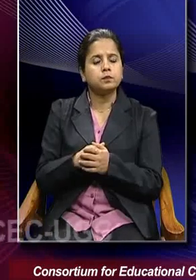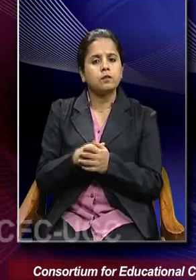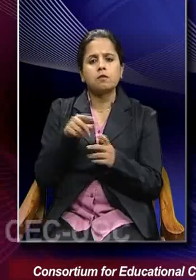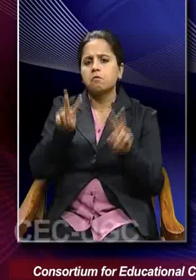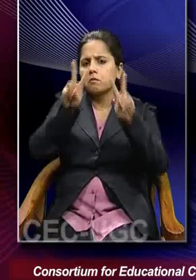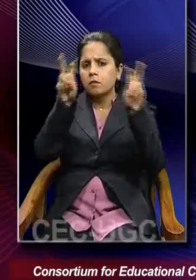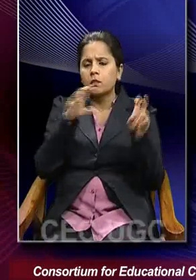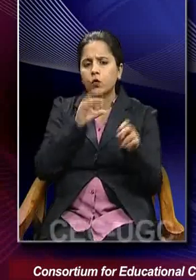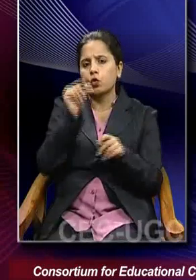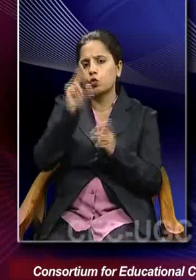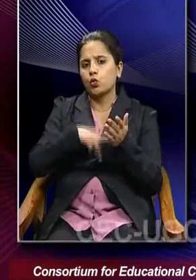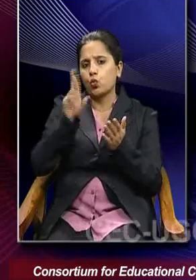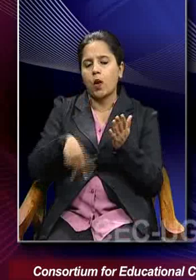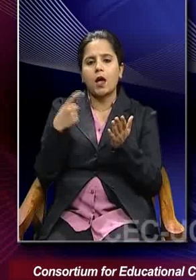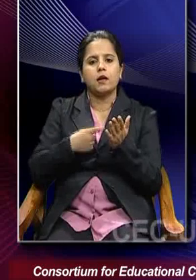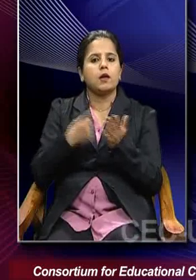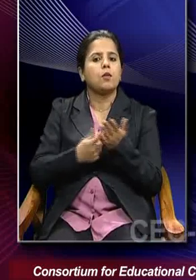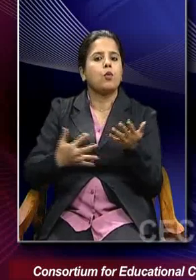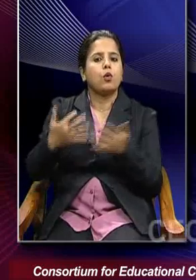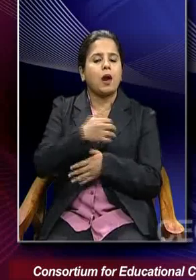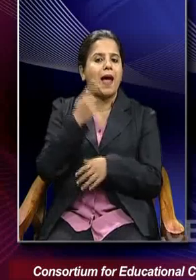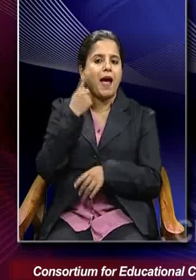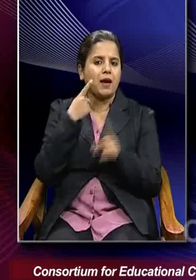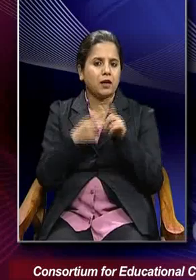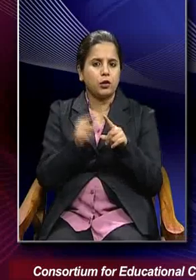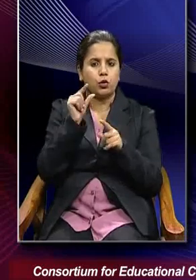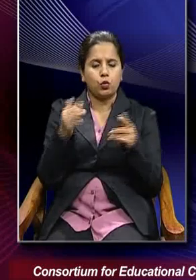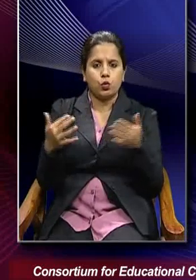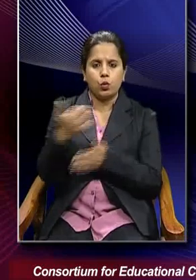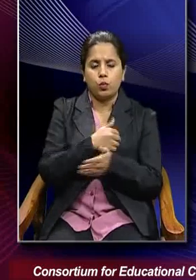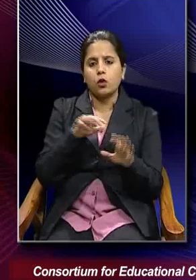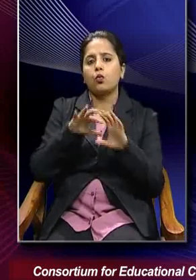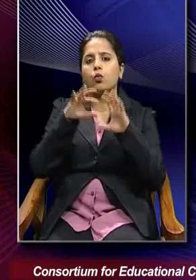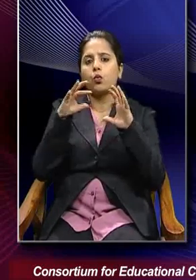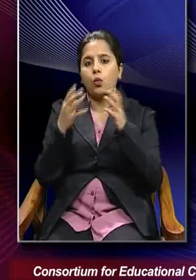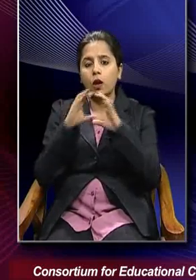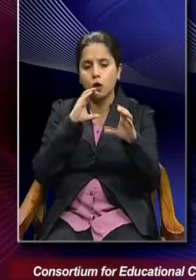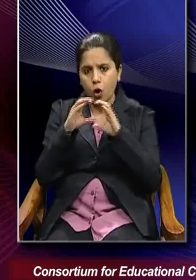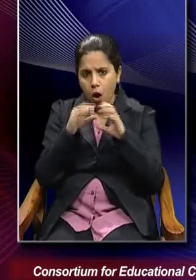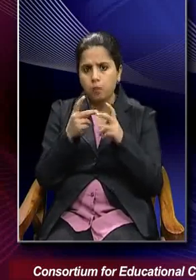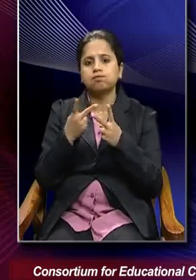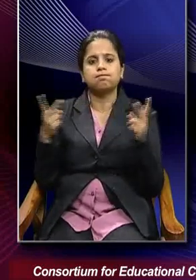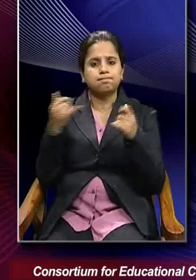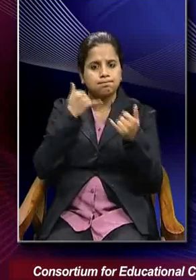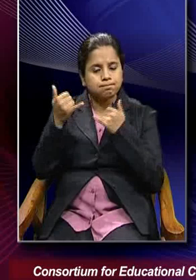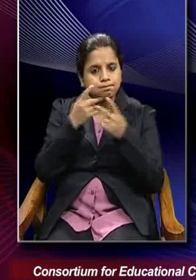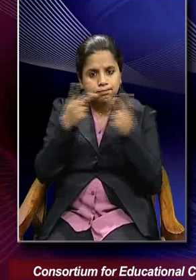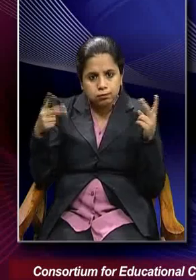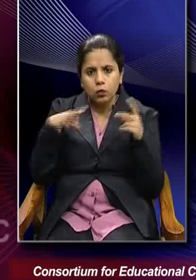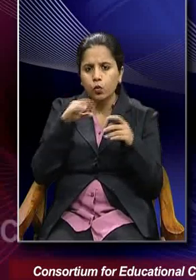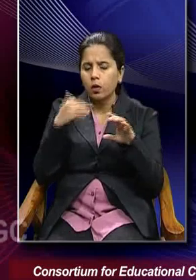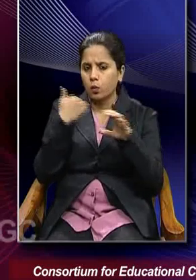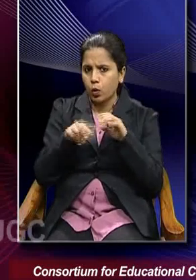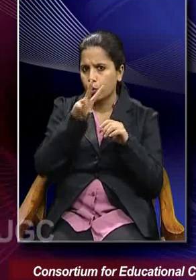quoting from the UN reports and the ITU reports for the World Telecommunication and Information Society Day